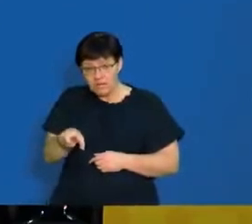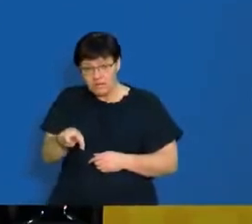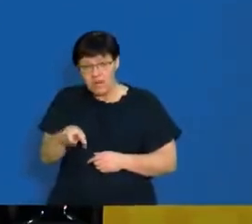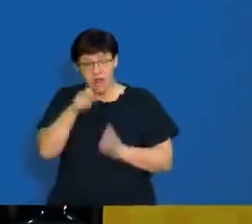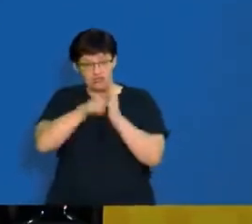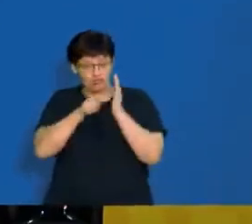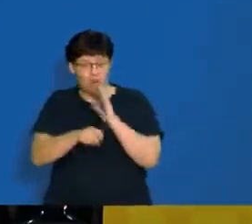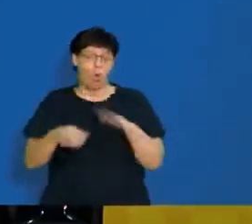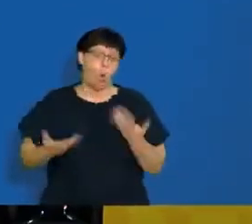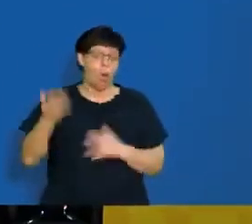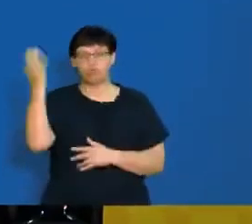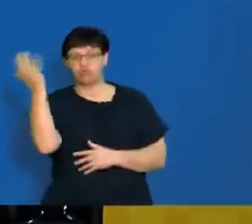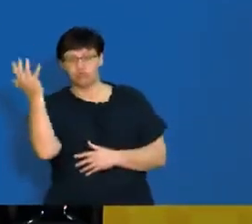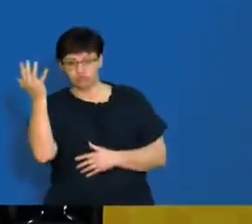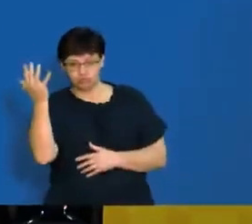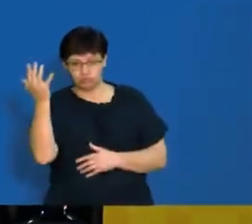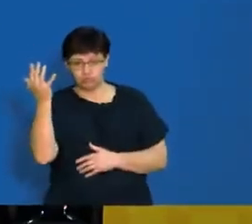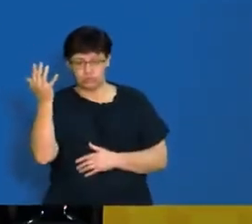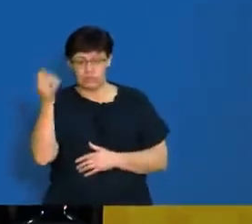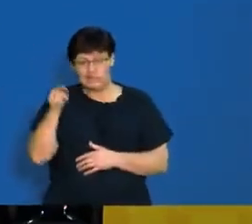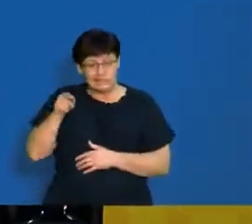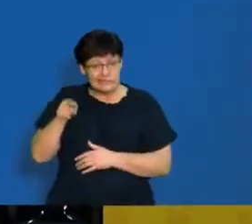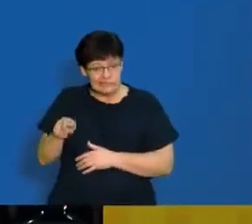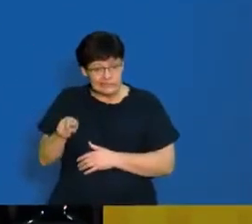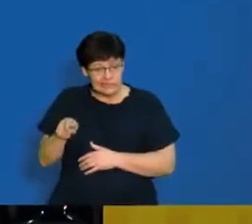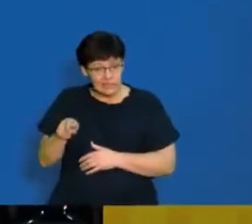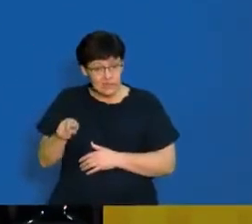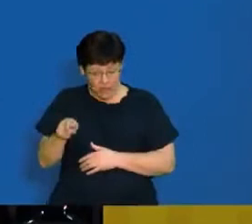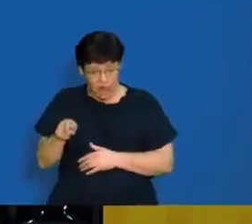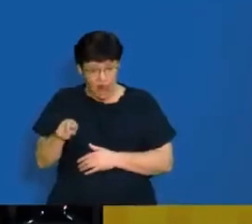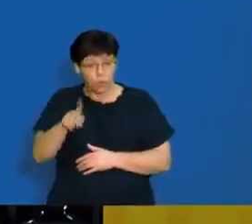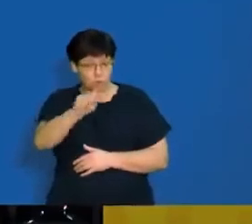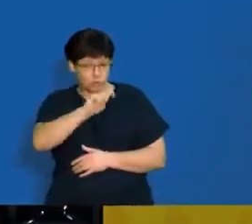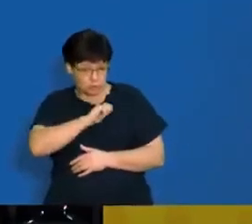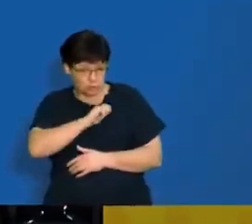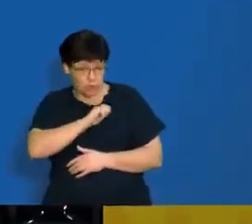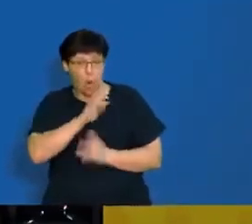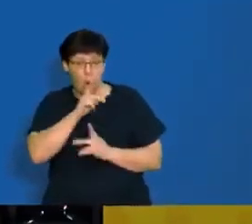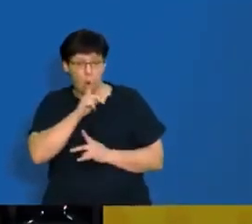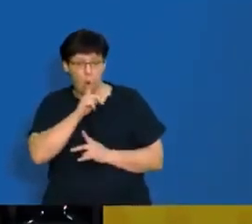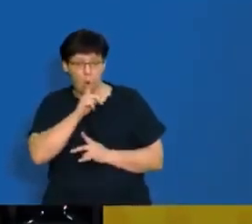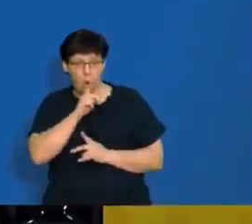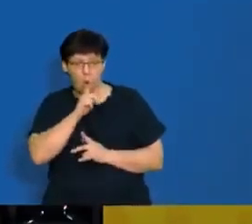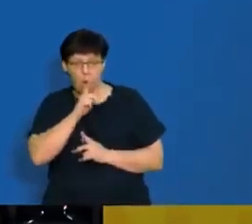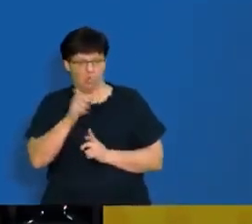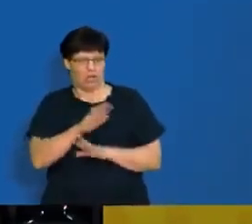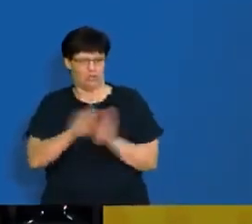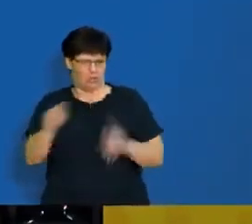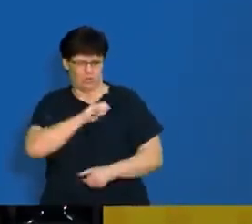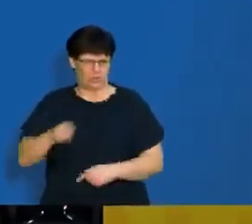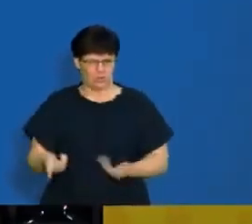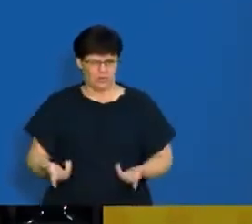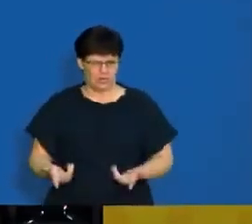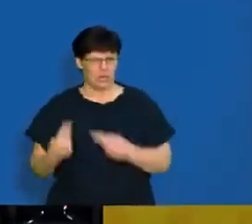the speech or talking, okay, saying something that is true or not? That is the reliability.